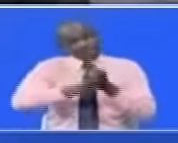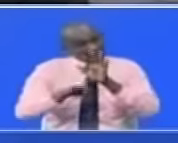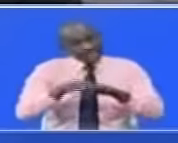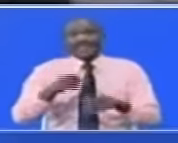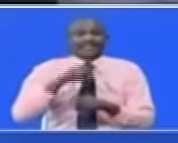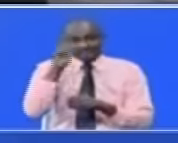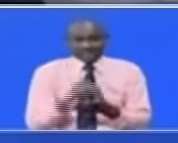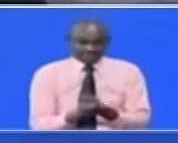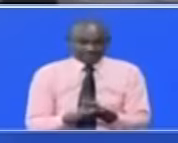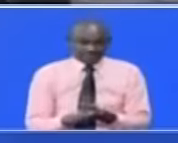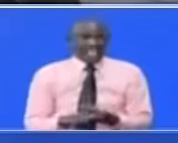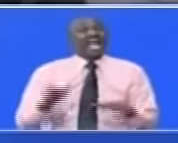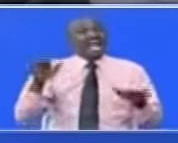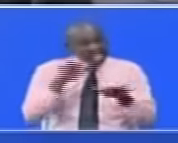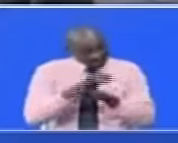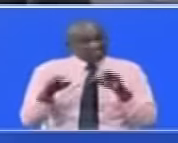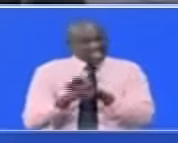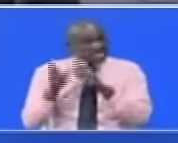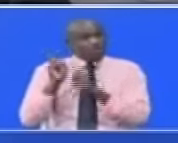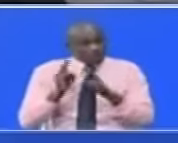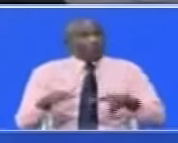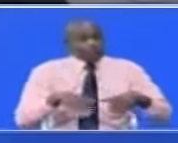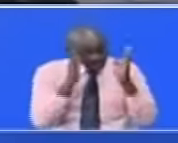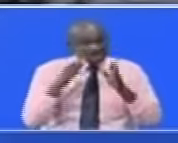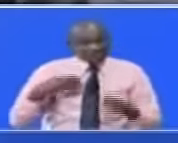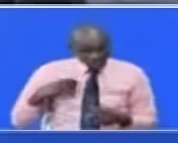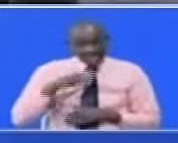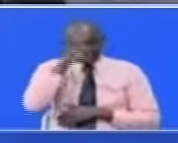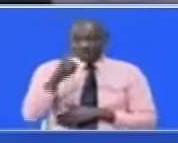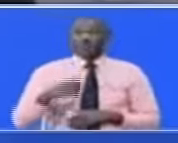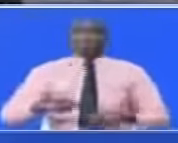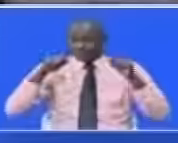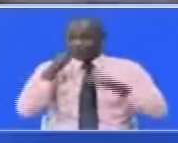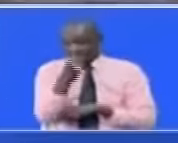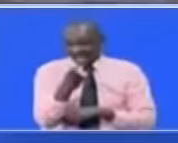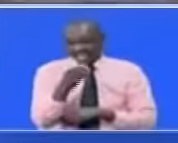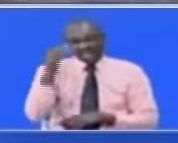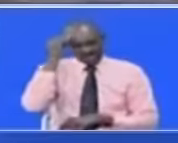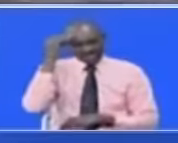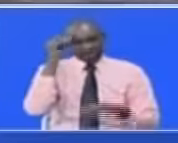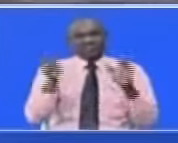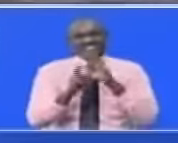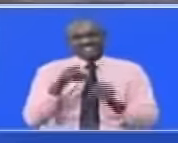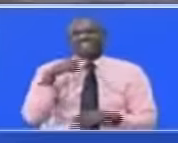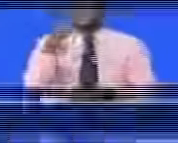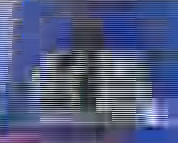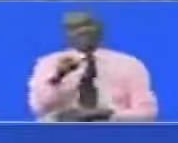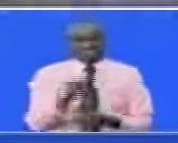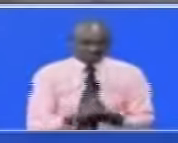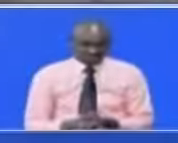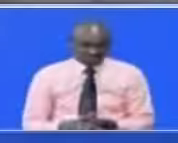be business as usual for examination cheats. Well, that is a strong statement from Education CS Dr. Fred